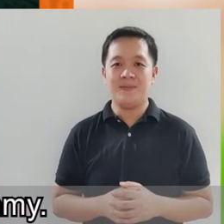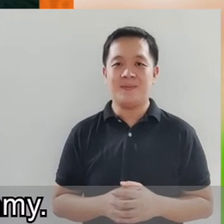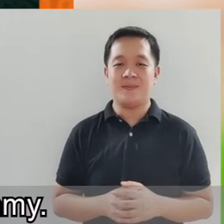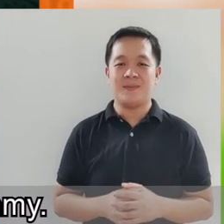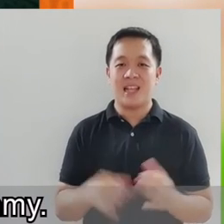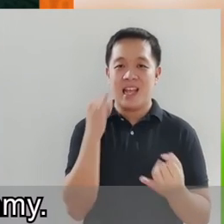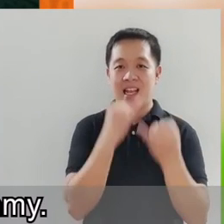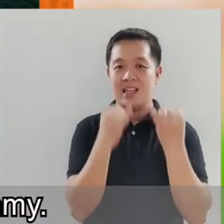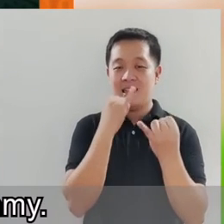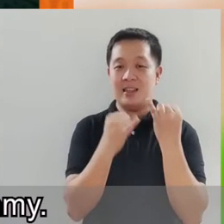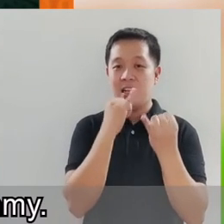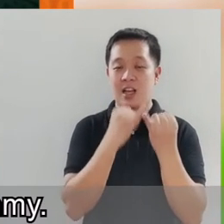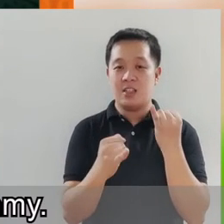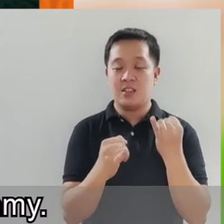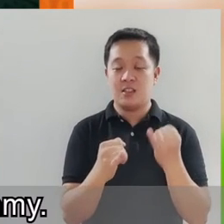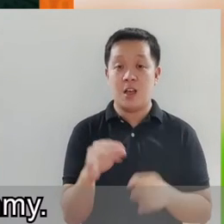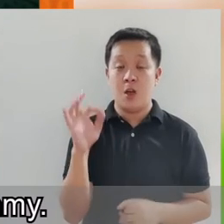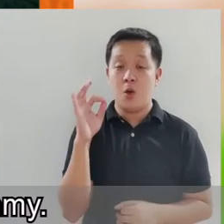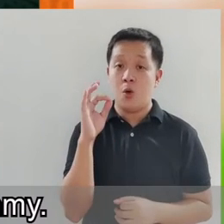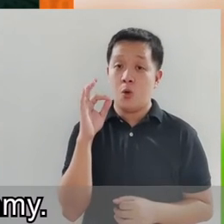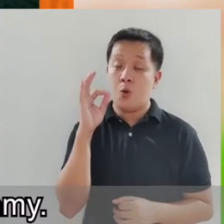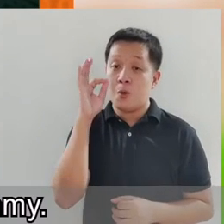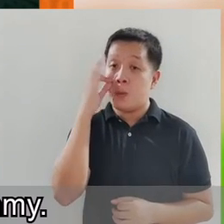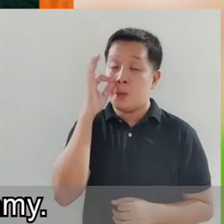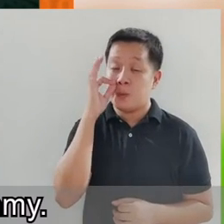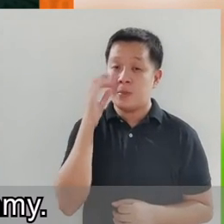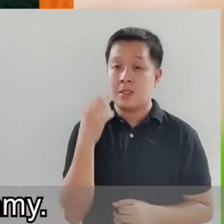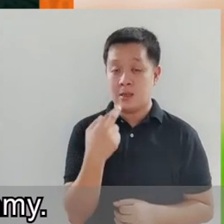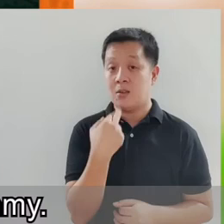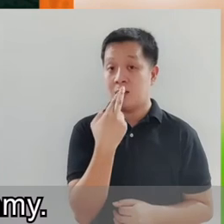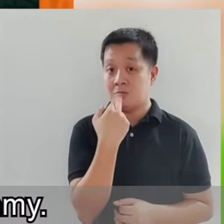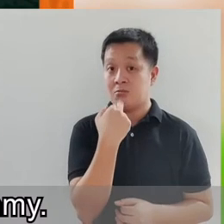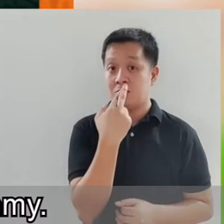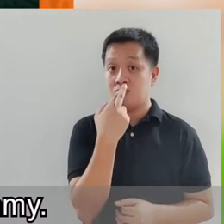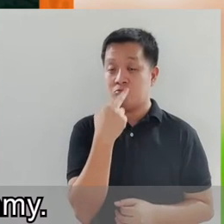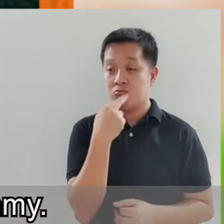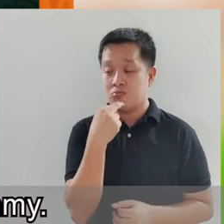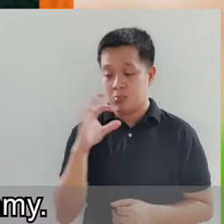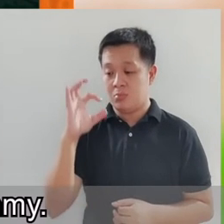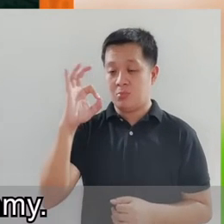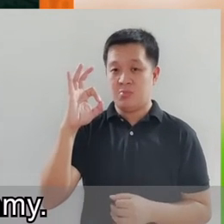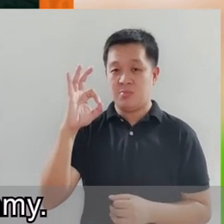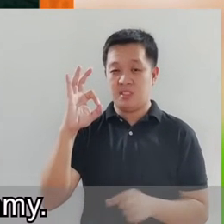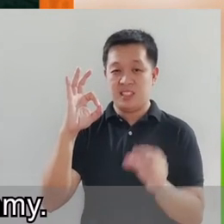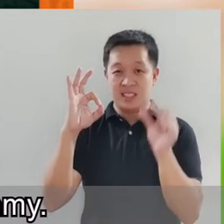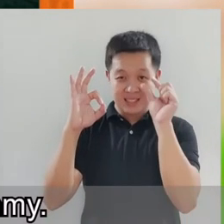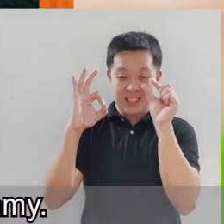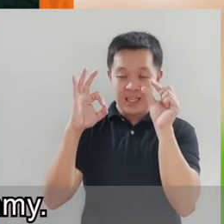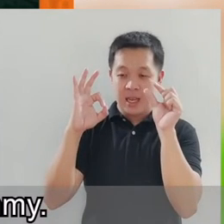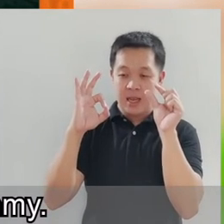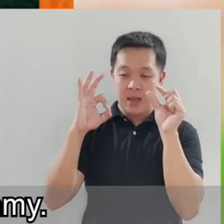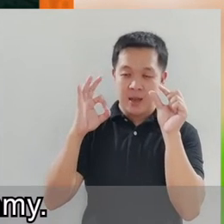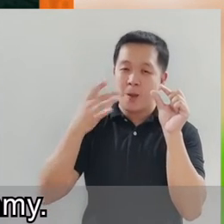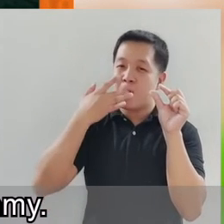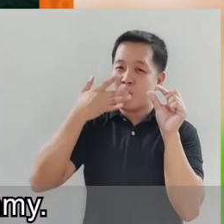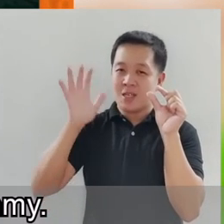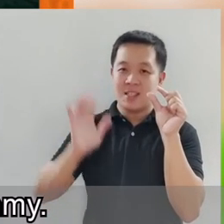The last one is a fruit that is red, round, tiny, and yummy.